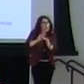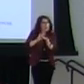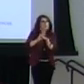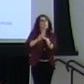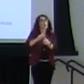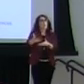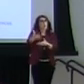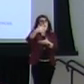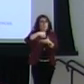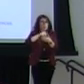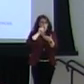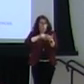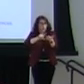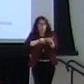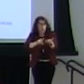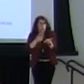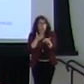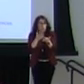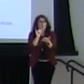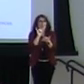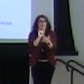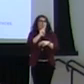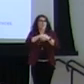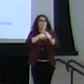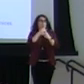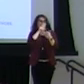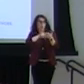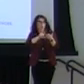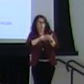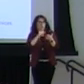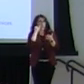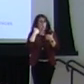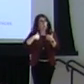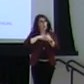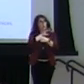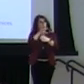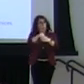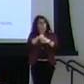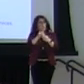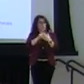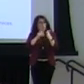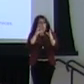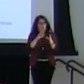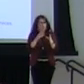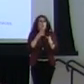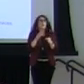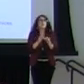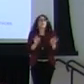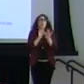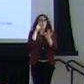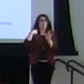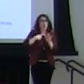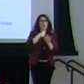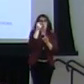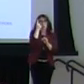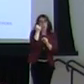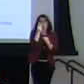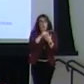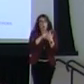participatory research, mm-hmm. it's very important for us to understand a couple of things. One, that is